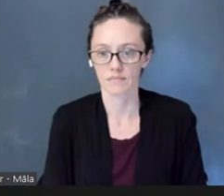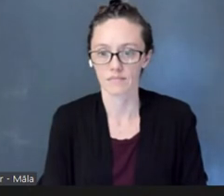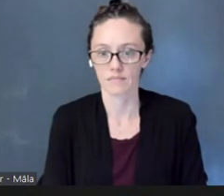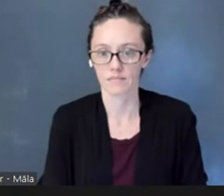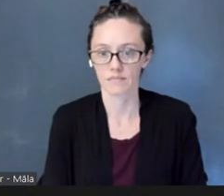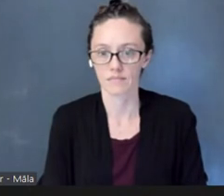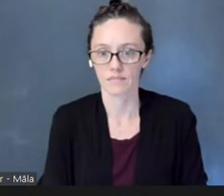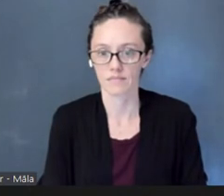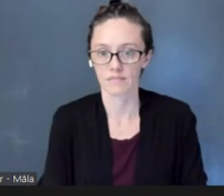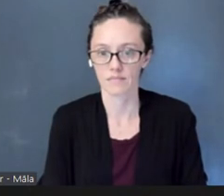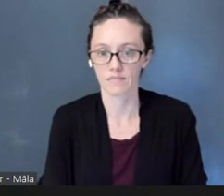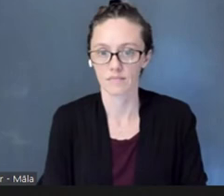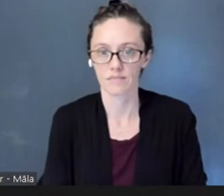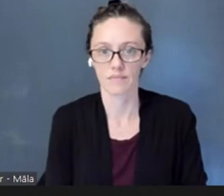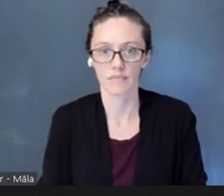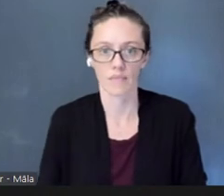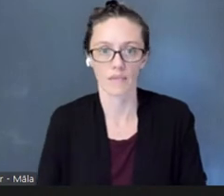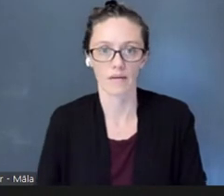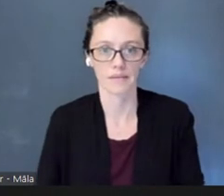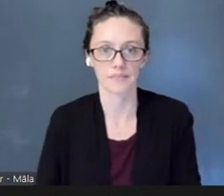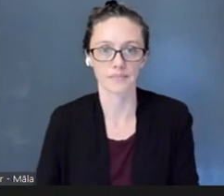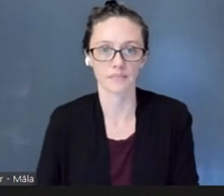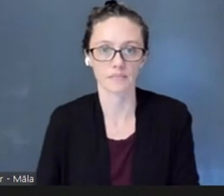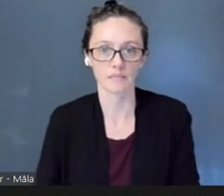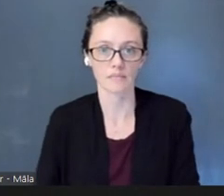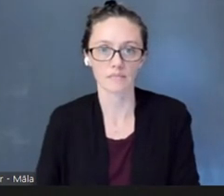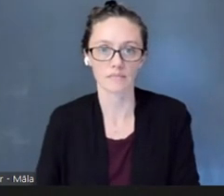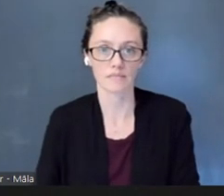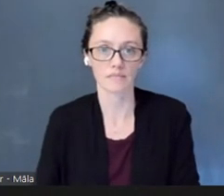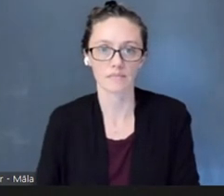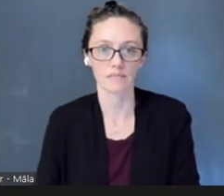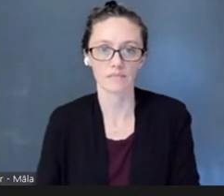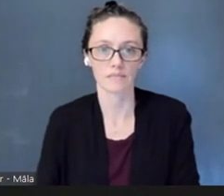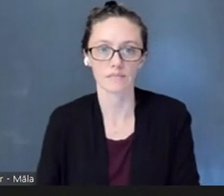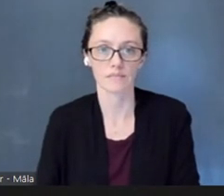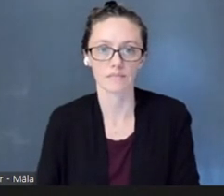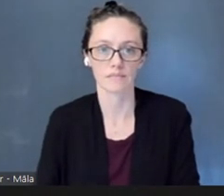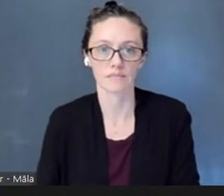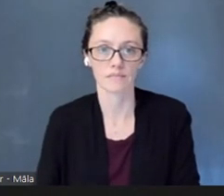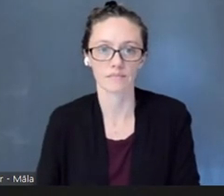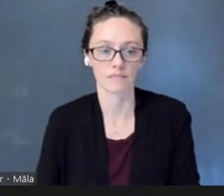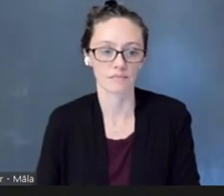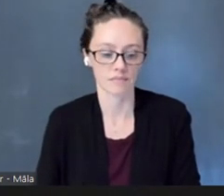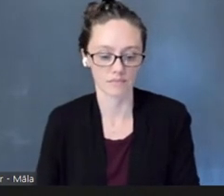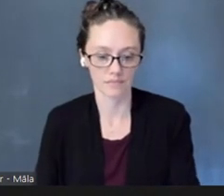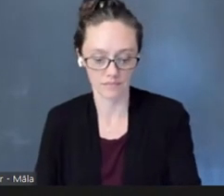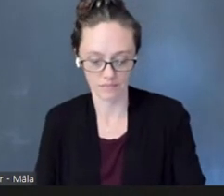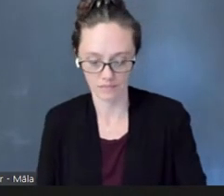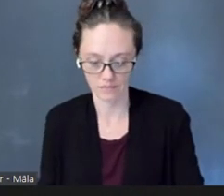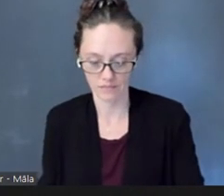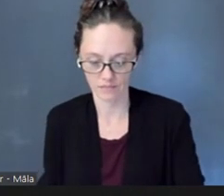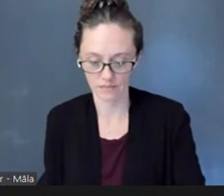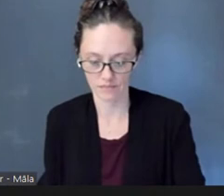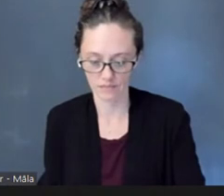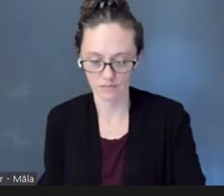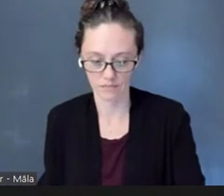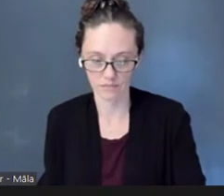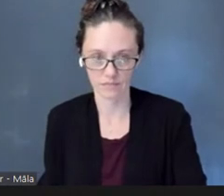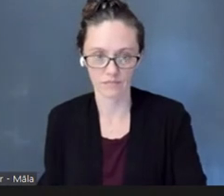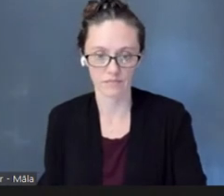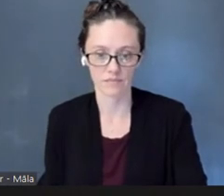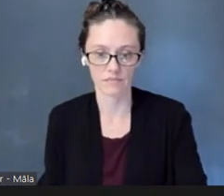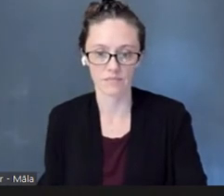Sorry, Senator Rhodes, you can continue. Sorry about that. Okay, thank you. Do I need to repeat the opening stuff, the opening